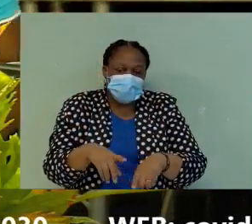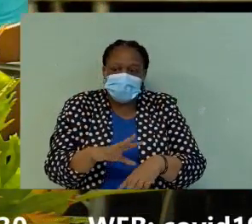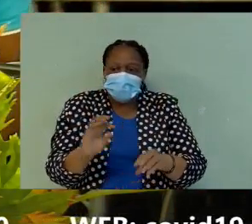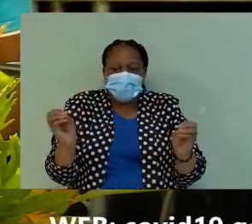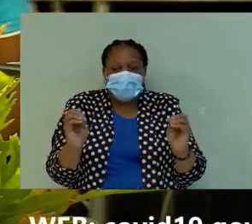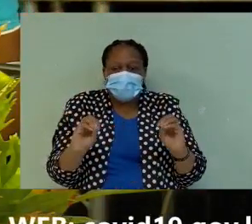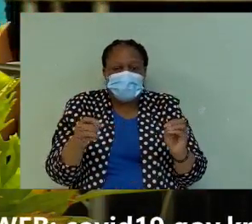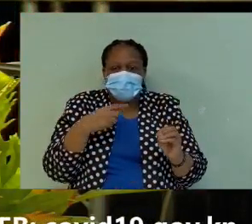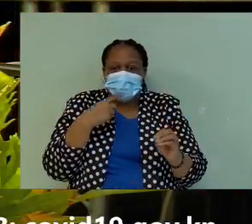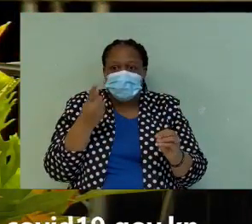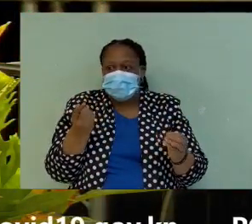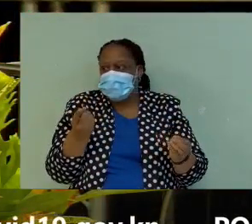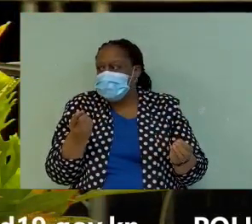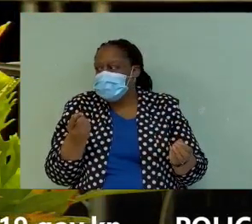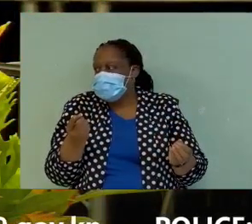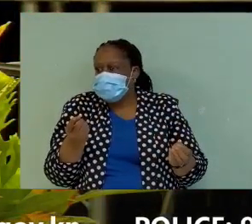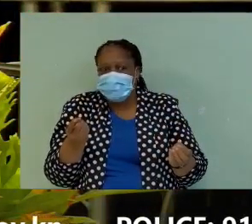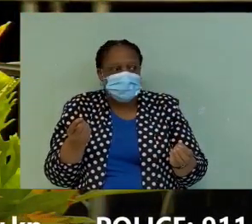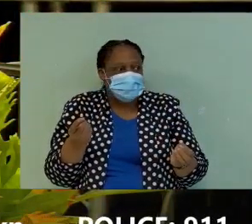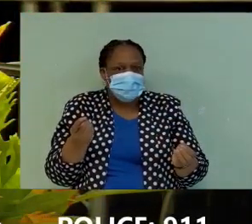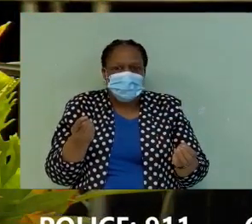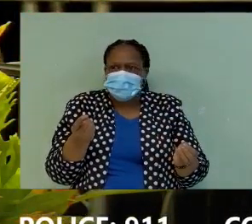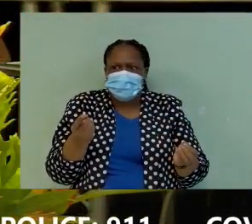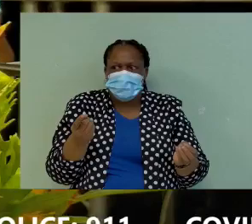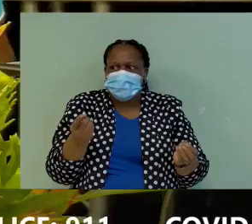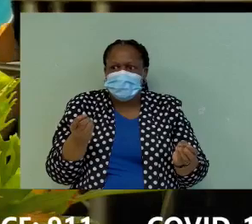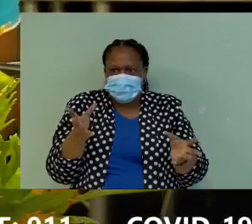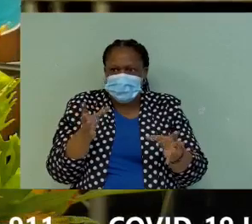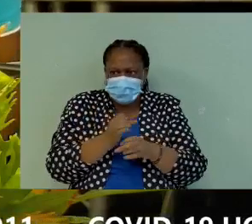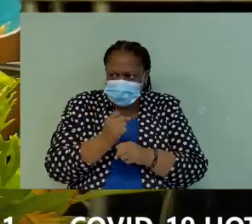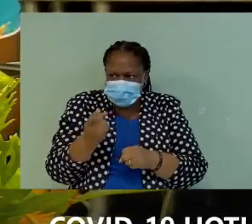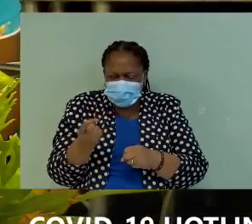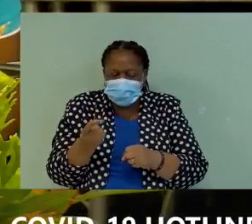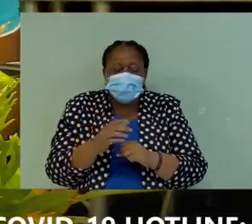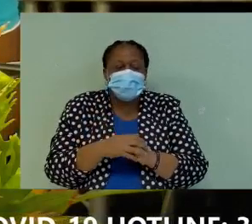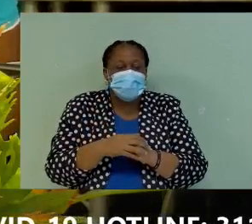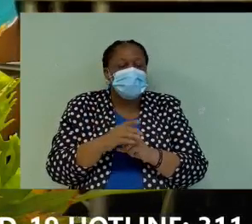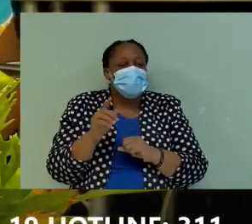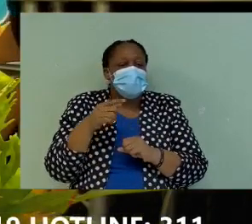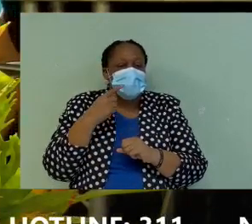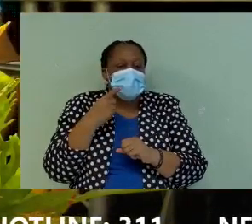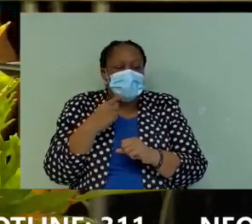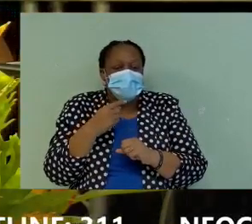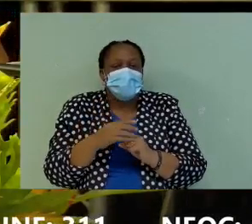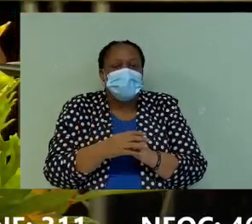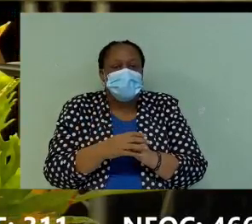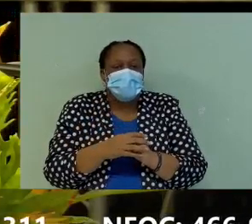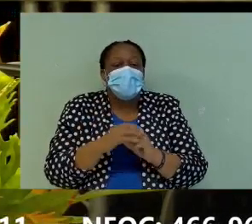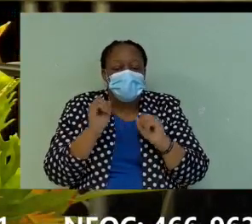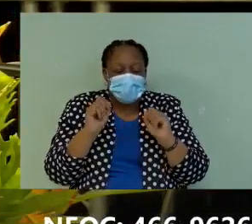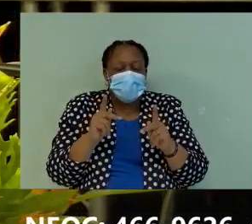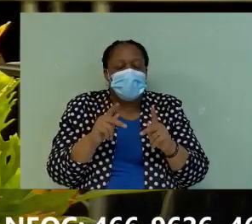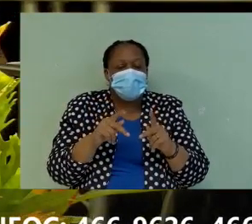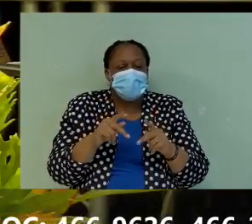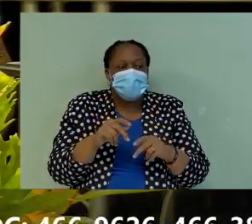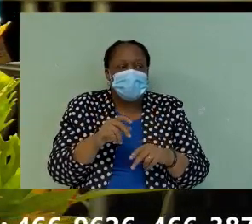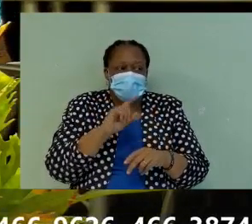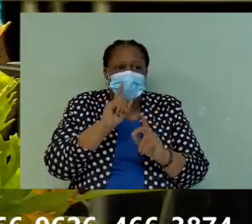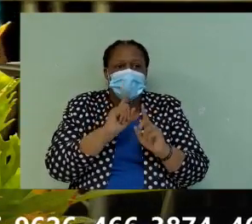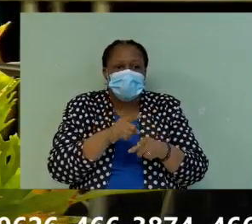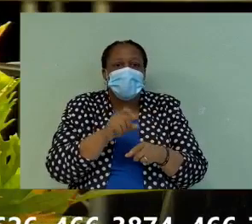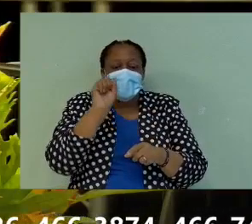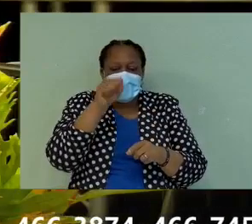Again, thank you for your question. I do take that suggestion on board, and I will discuss with my colleagues how we can put that in place as soon